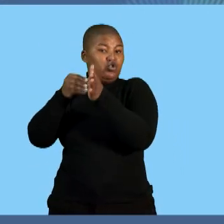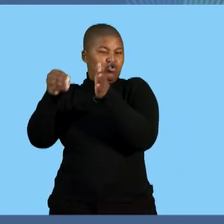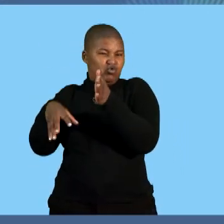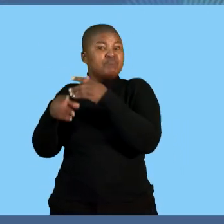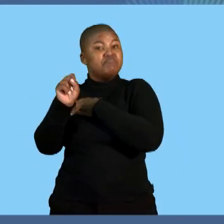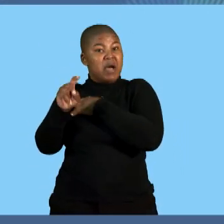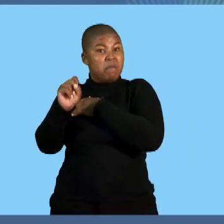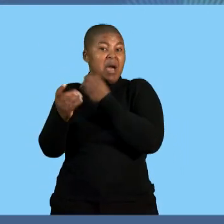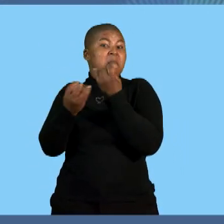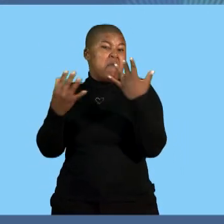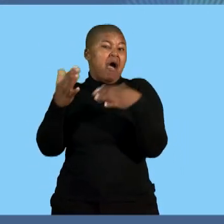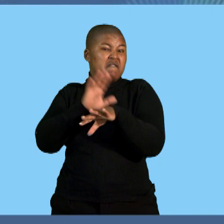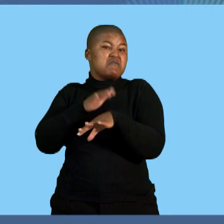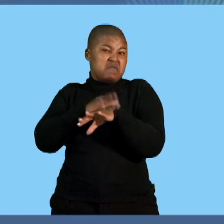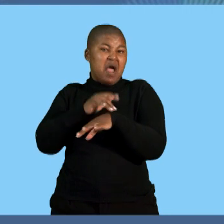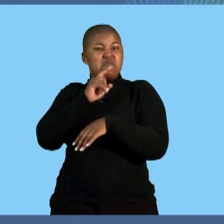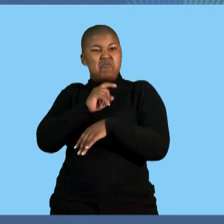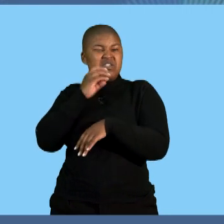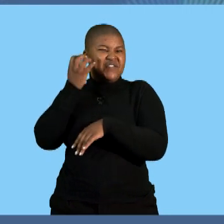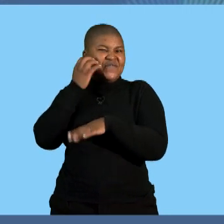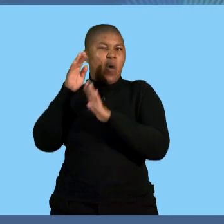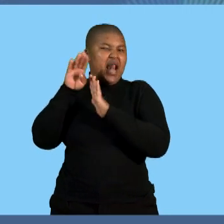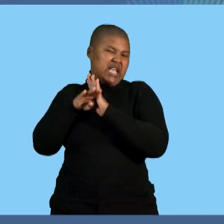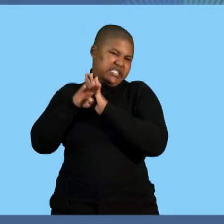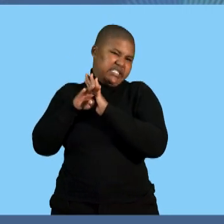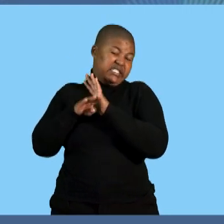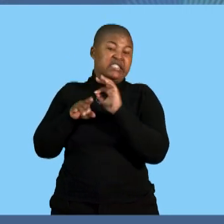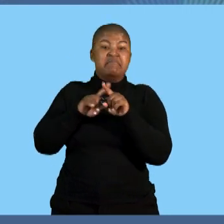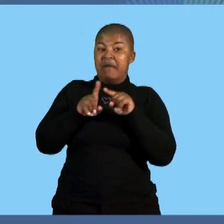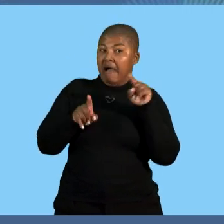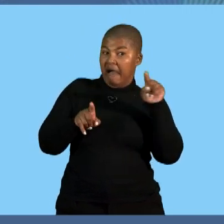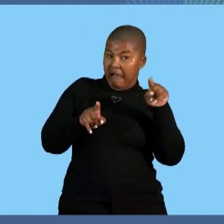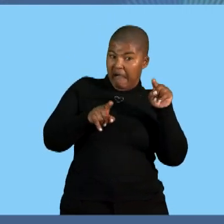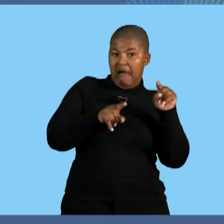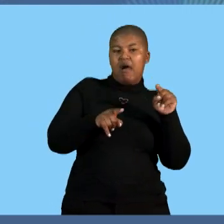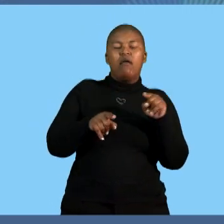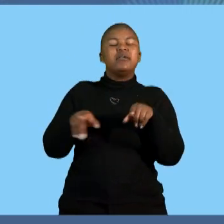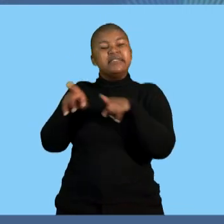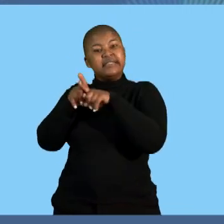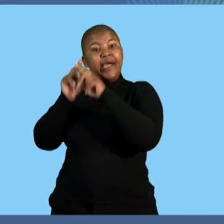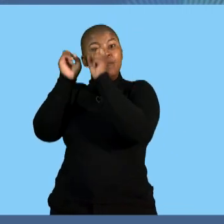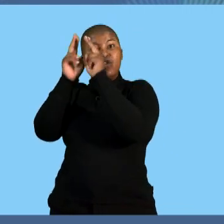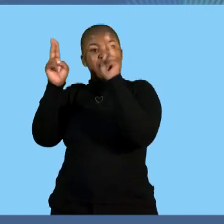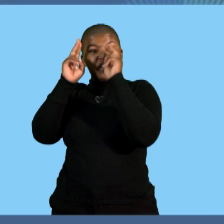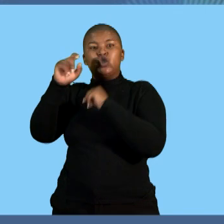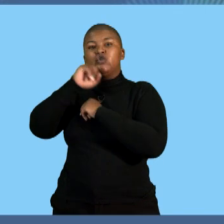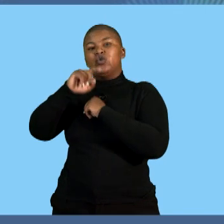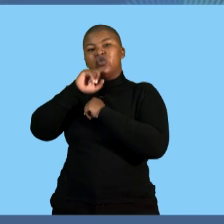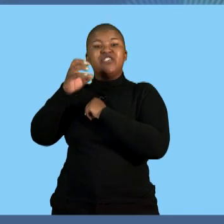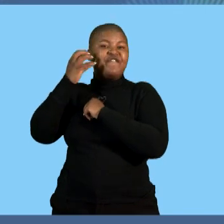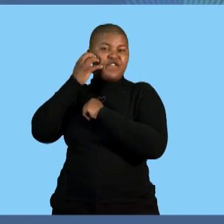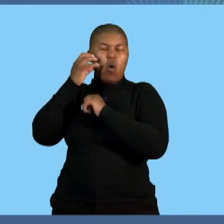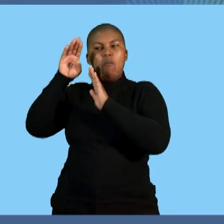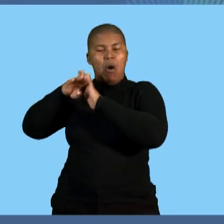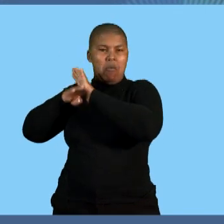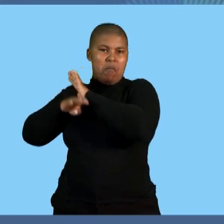there with their smartphones, a little bit less than the junior ones, and the university are using